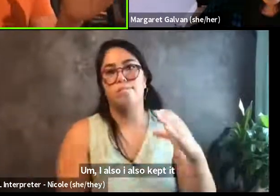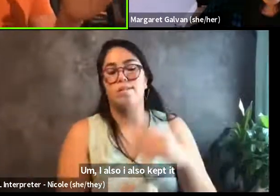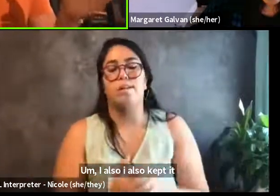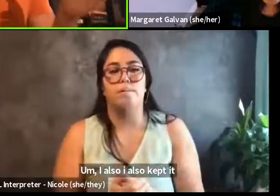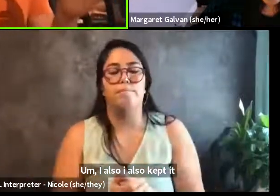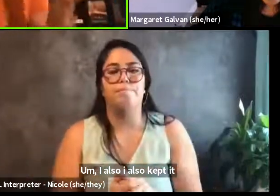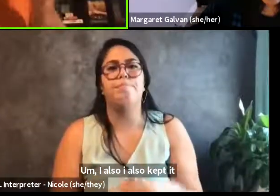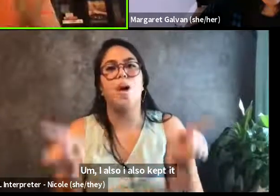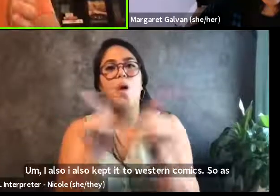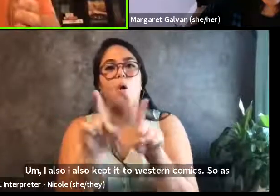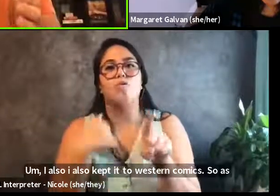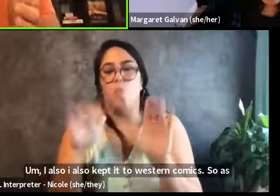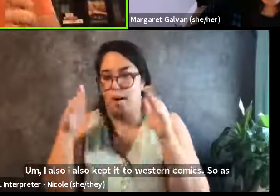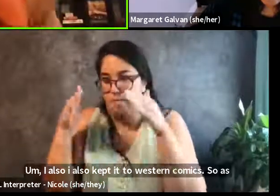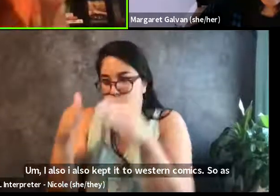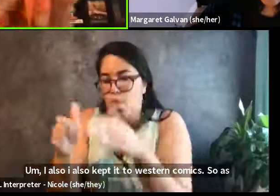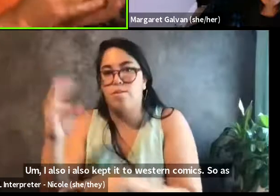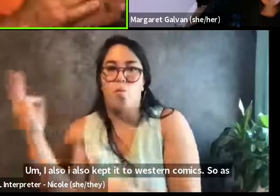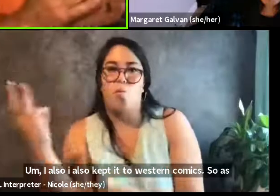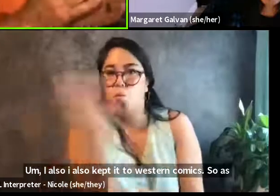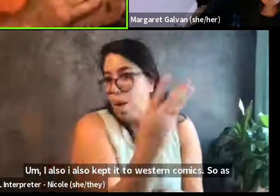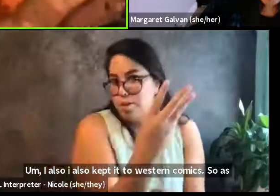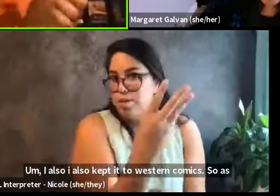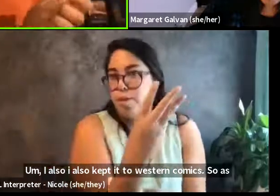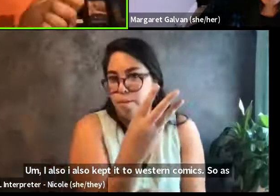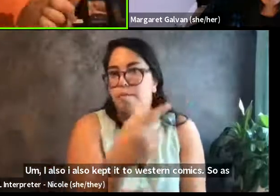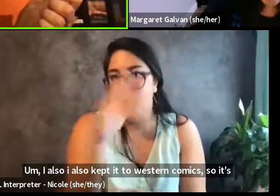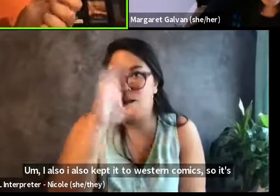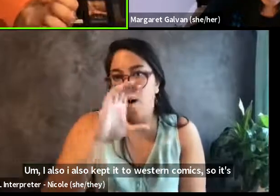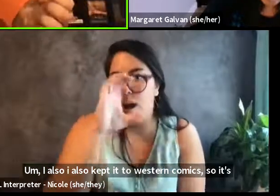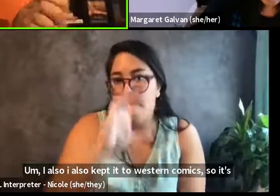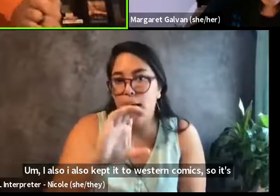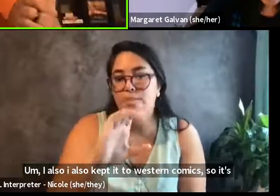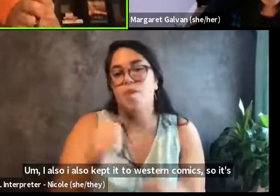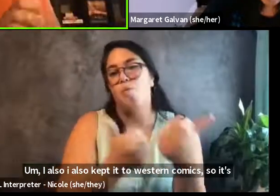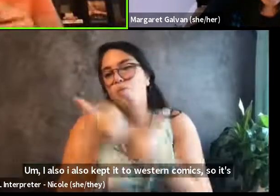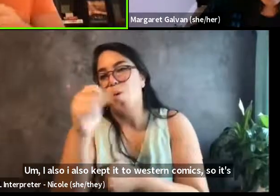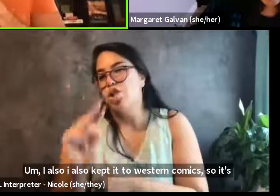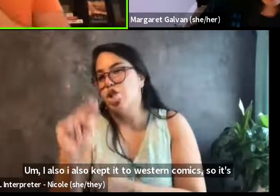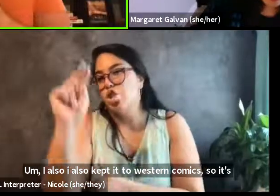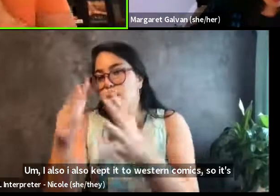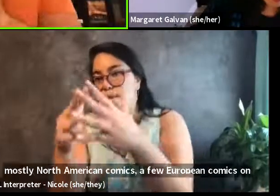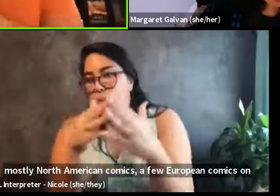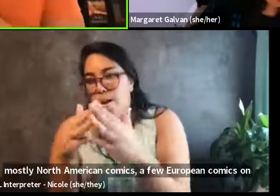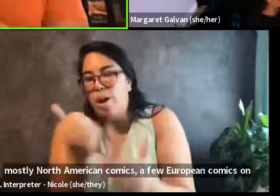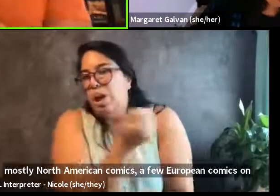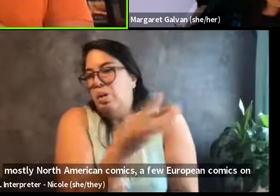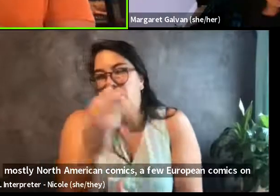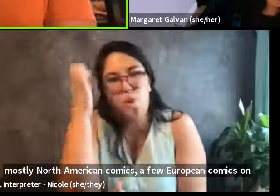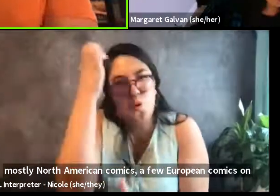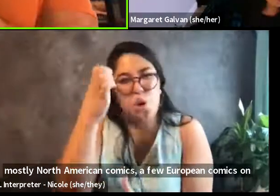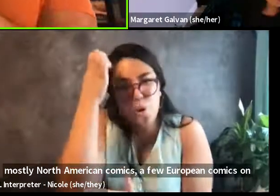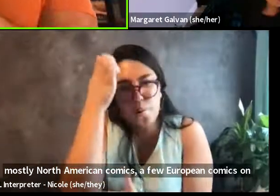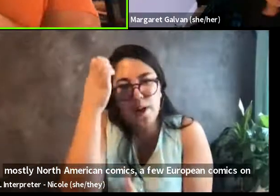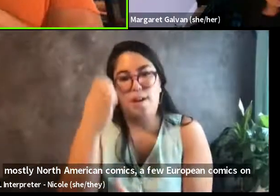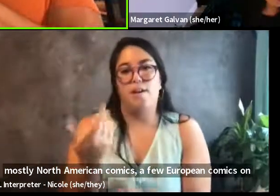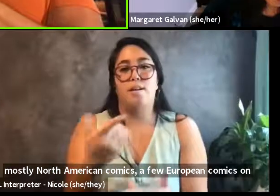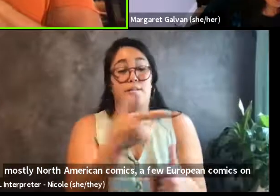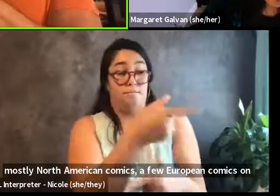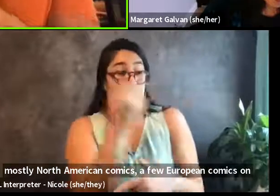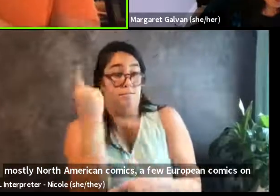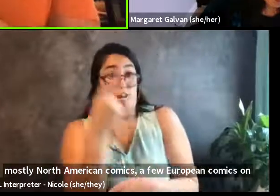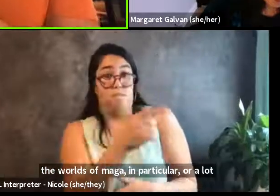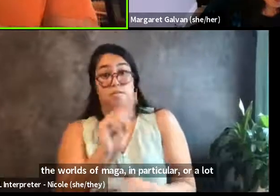comics. So it was mostly North American comics, a few European comics, um, the world of manga in particular, or, uh,